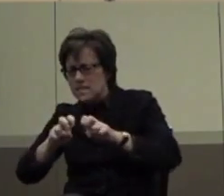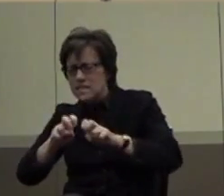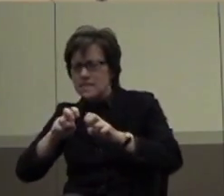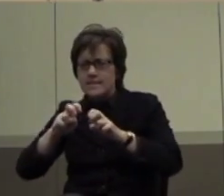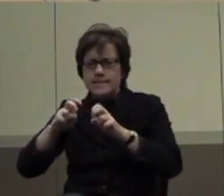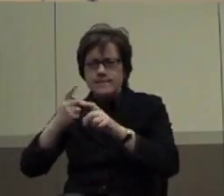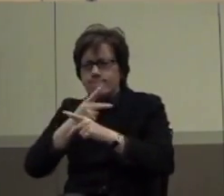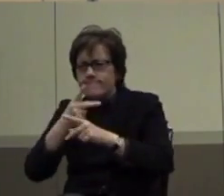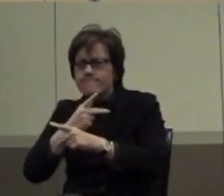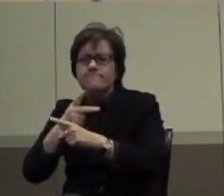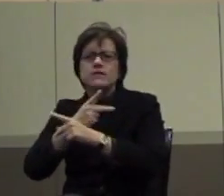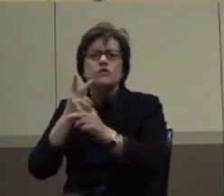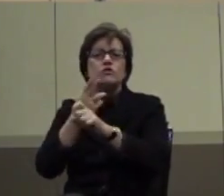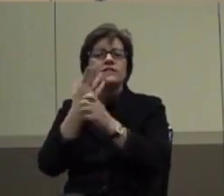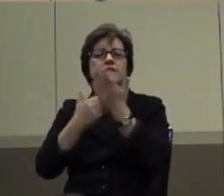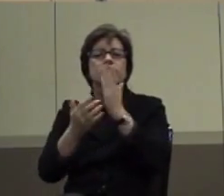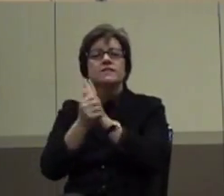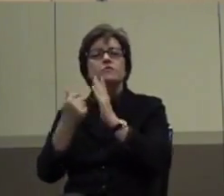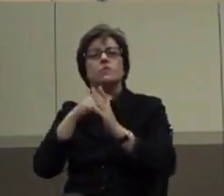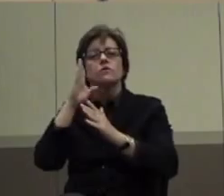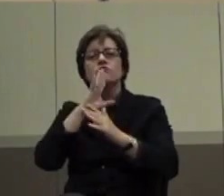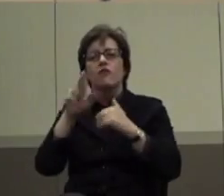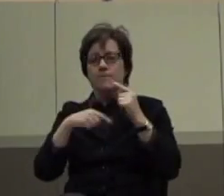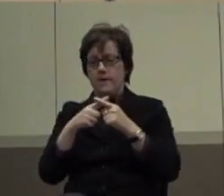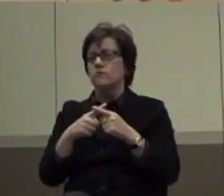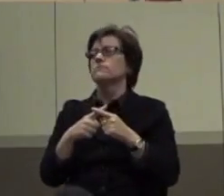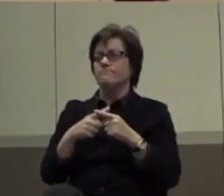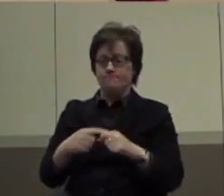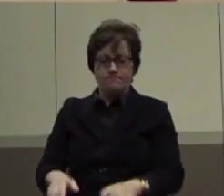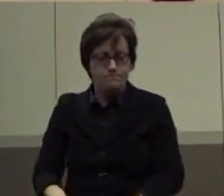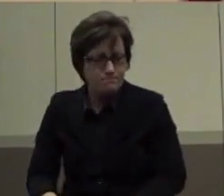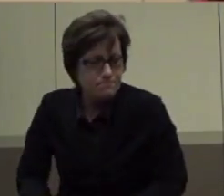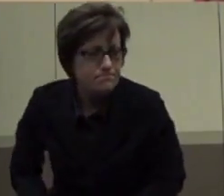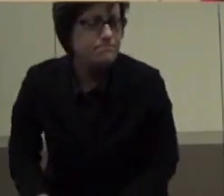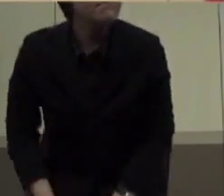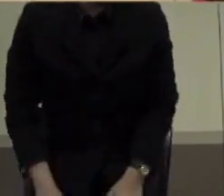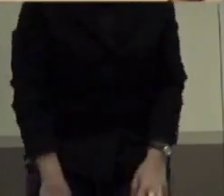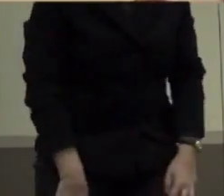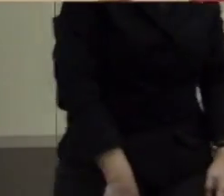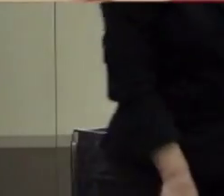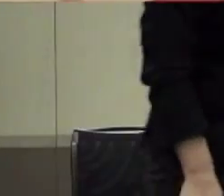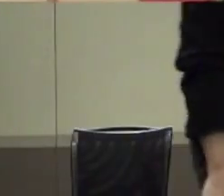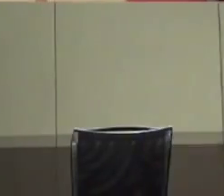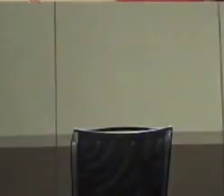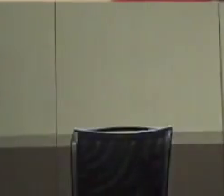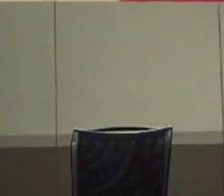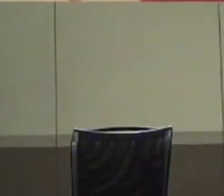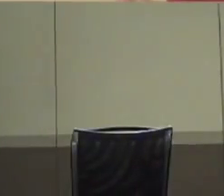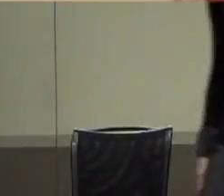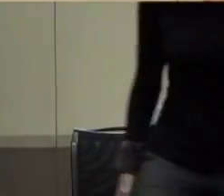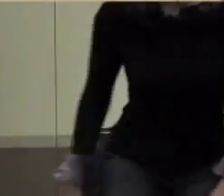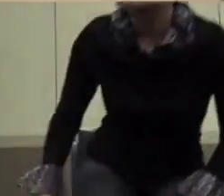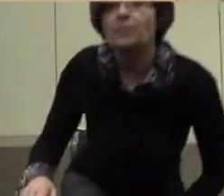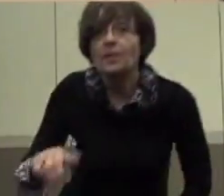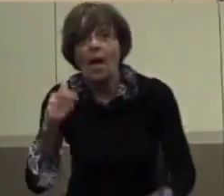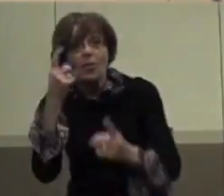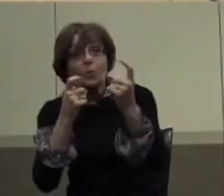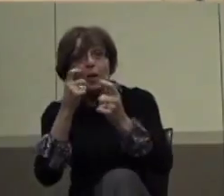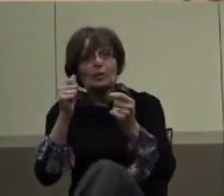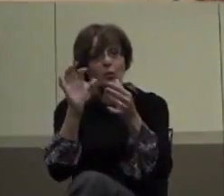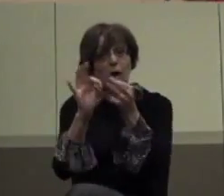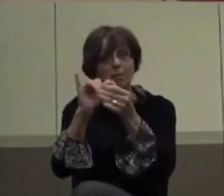terms of using some of the skills we're going to talk about. Other questions or comments that come up? Am I going way too